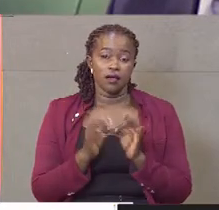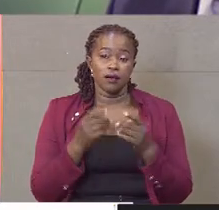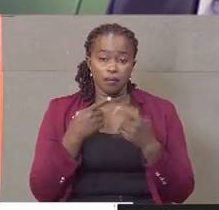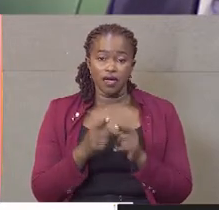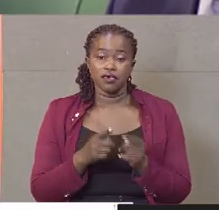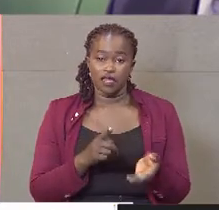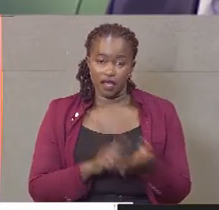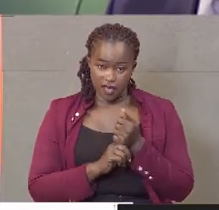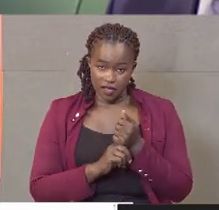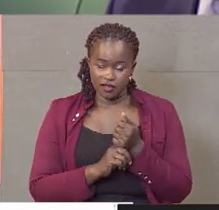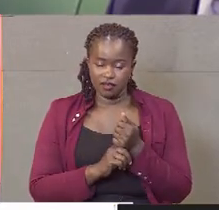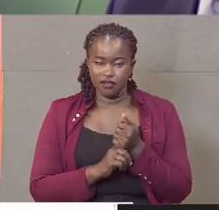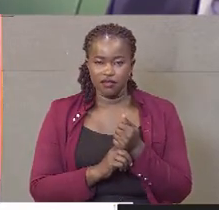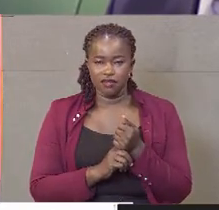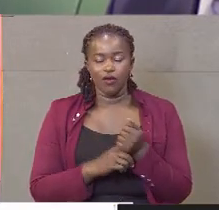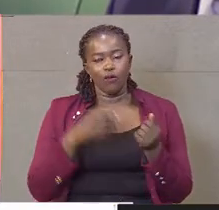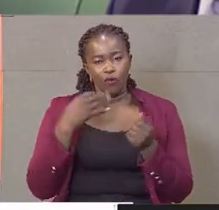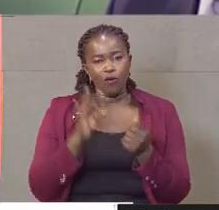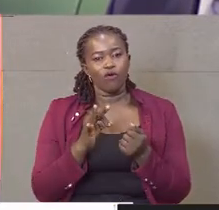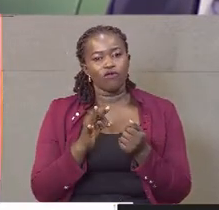of investing in health